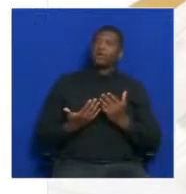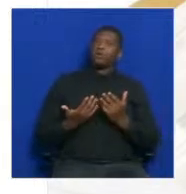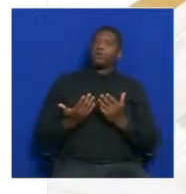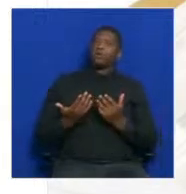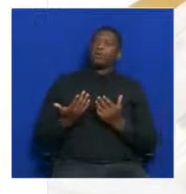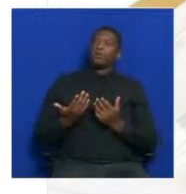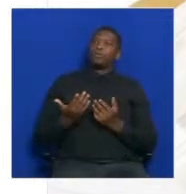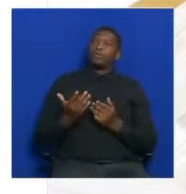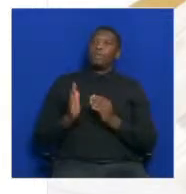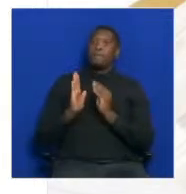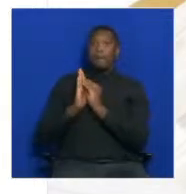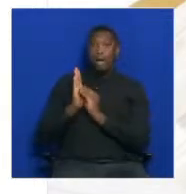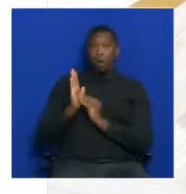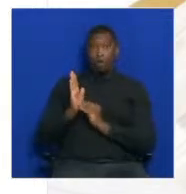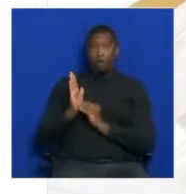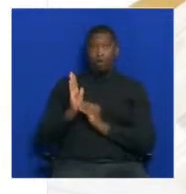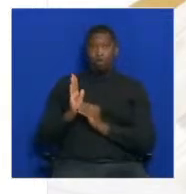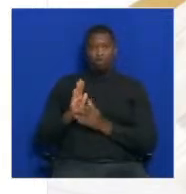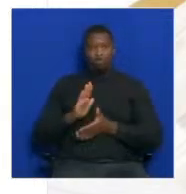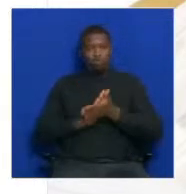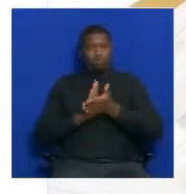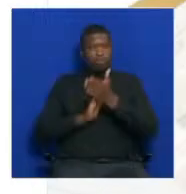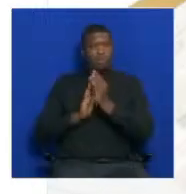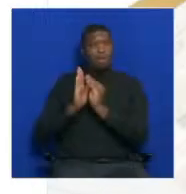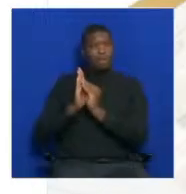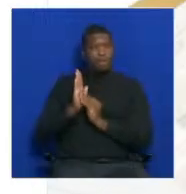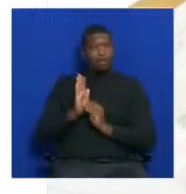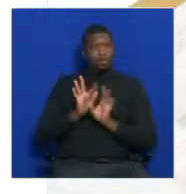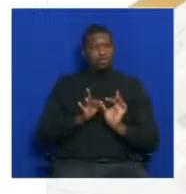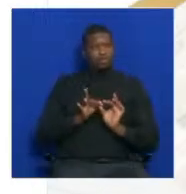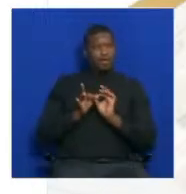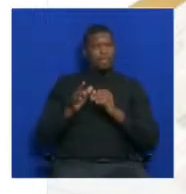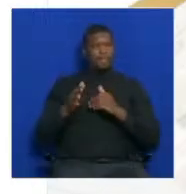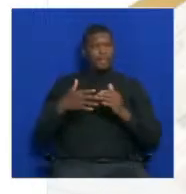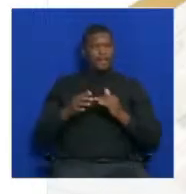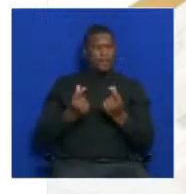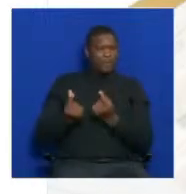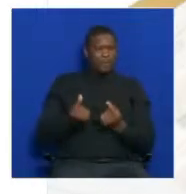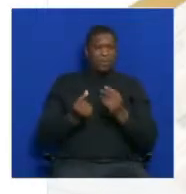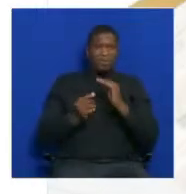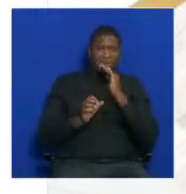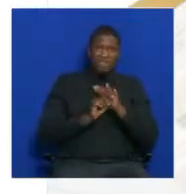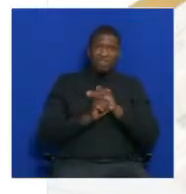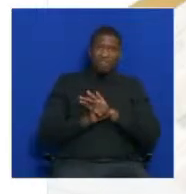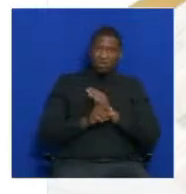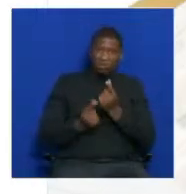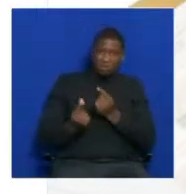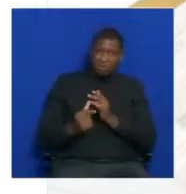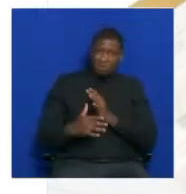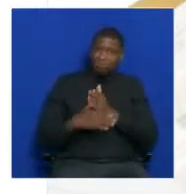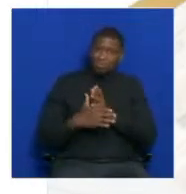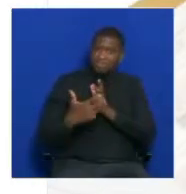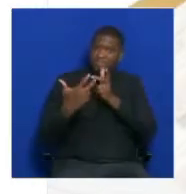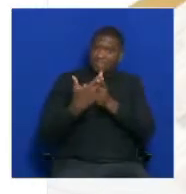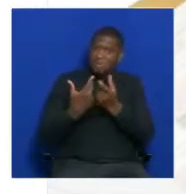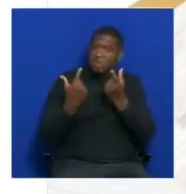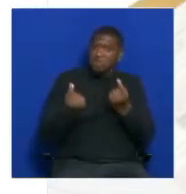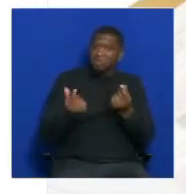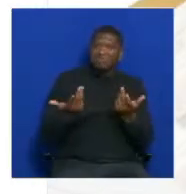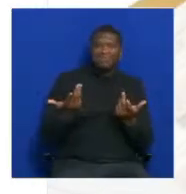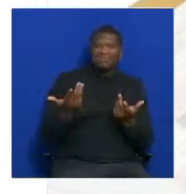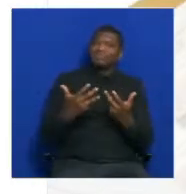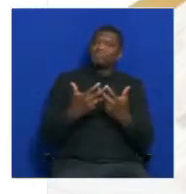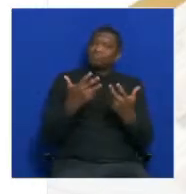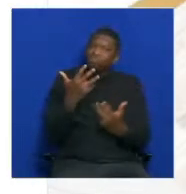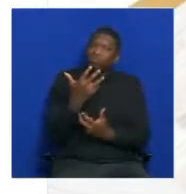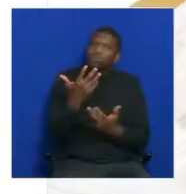it relates to case intake, was not fully operationalized. Before the ID's testimony at the